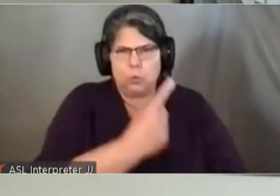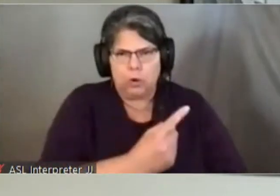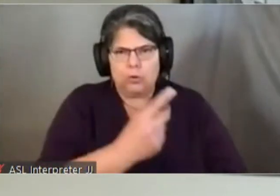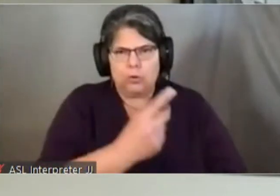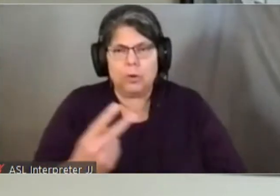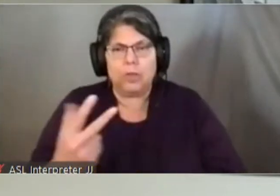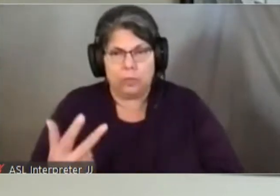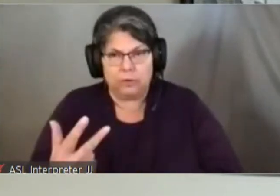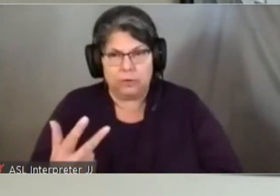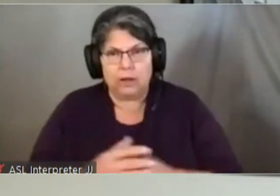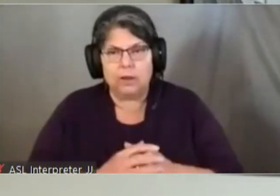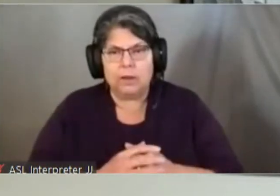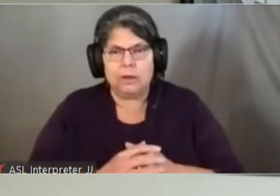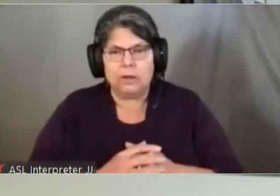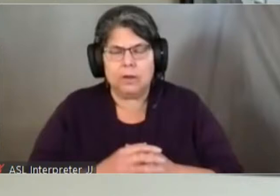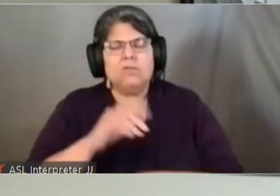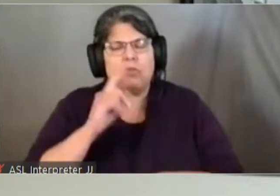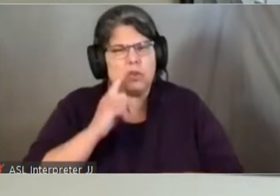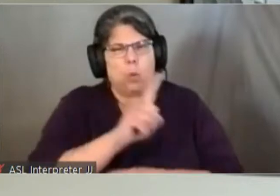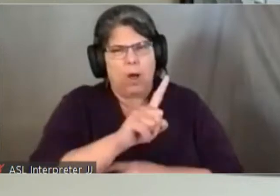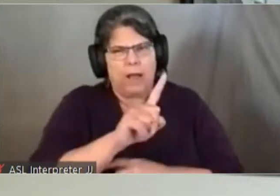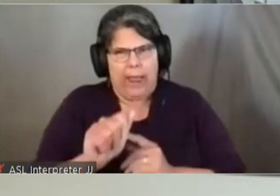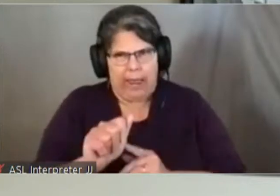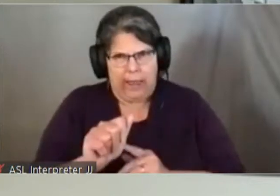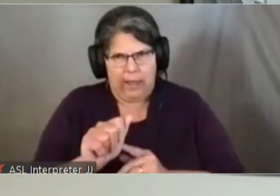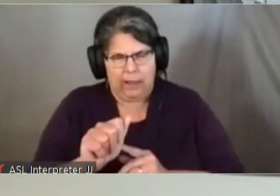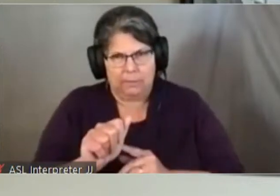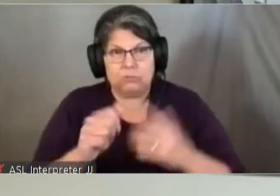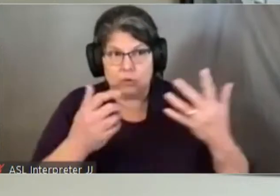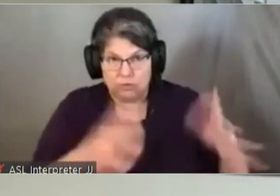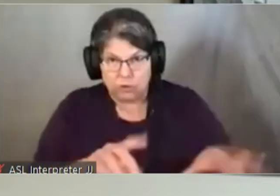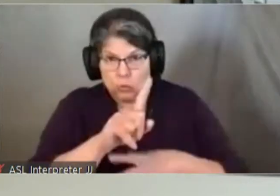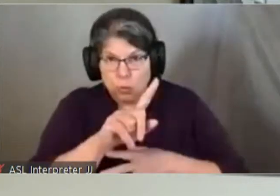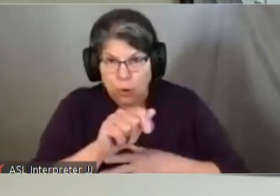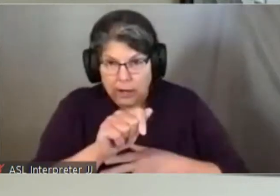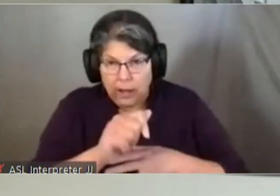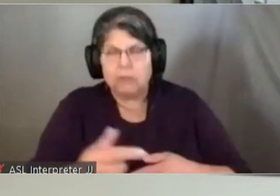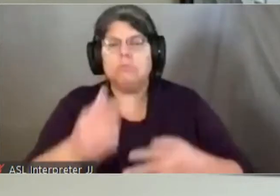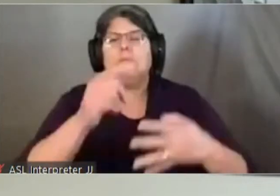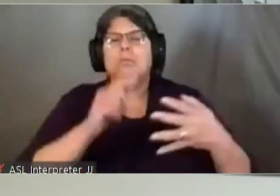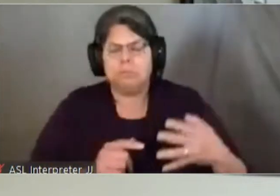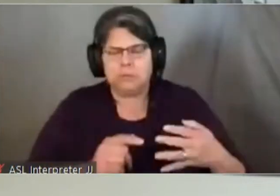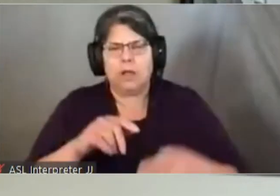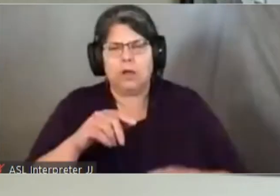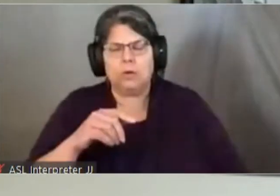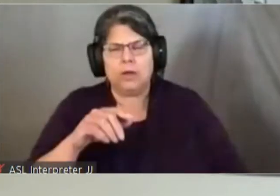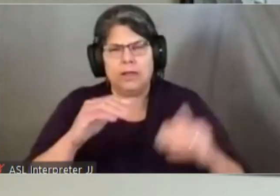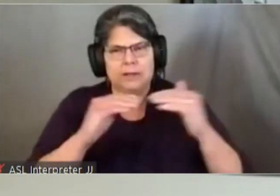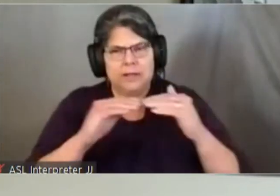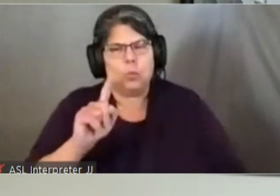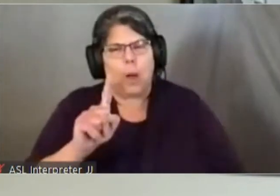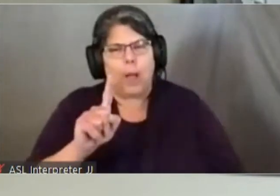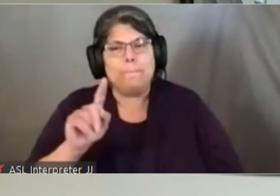moved on to phase 1B, tier 1, which is anyone over 75 years old,